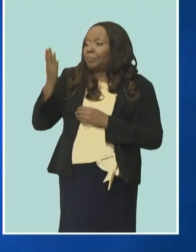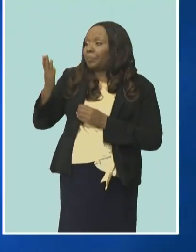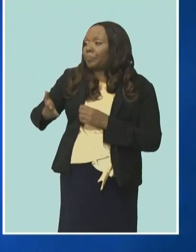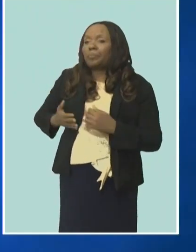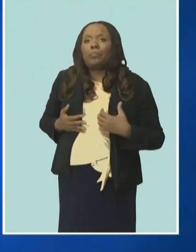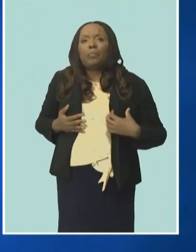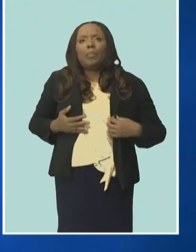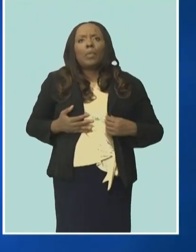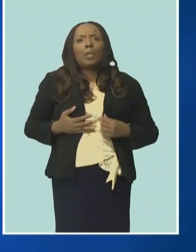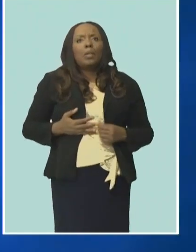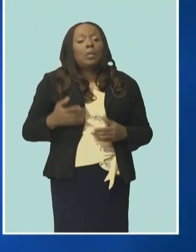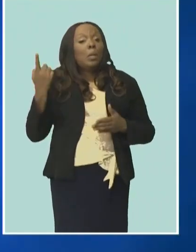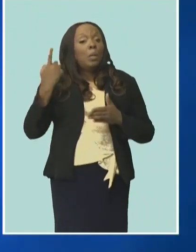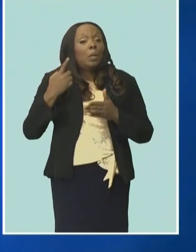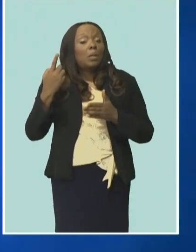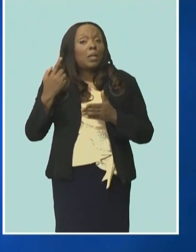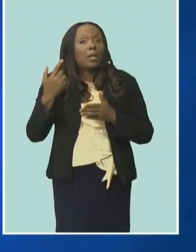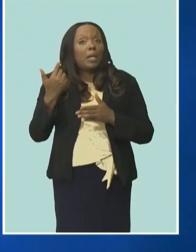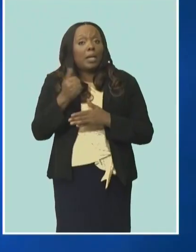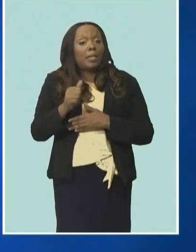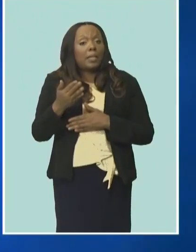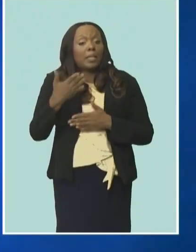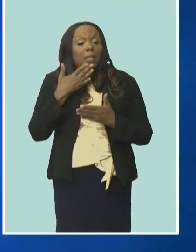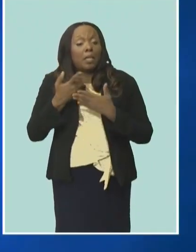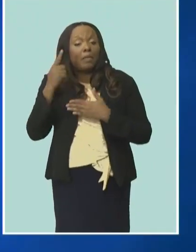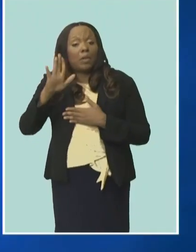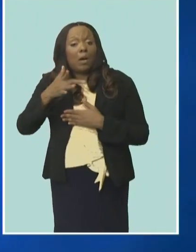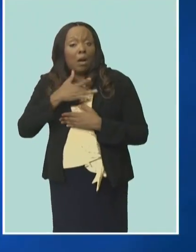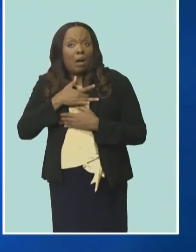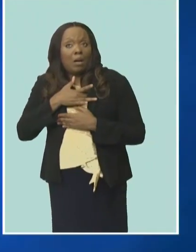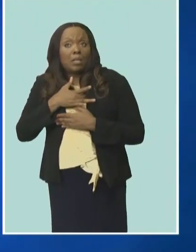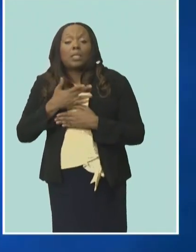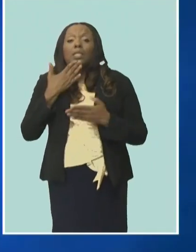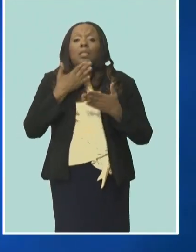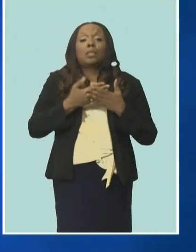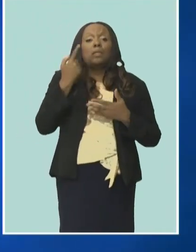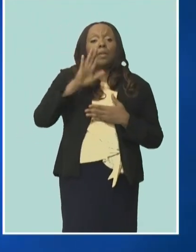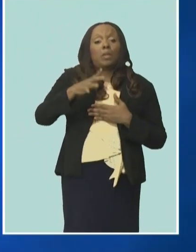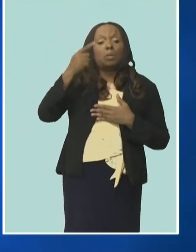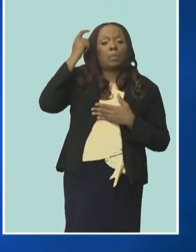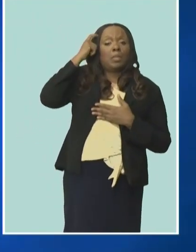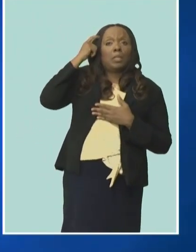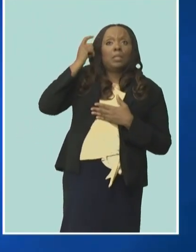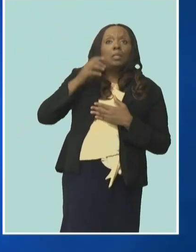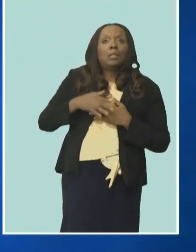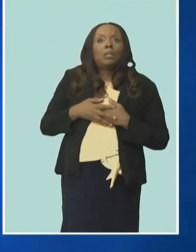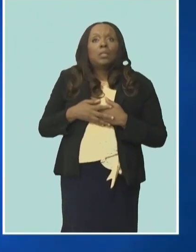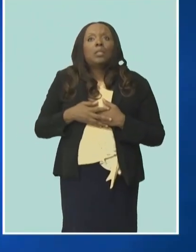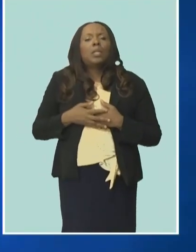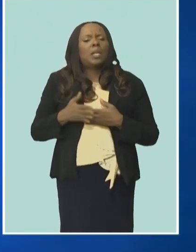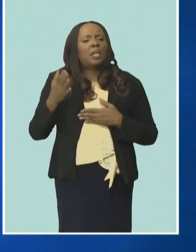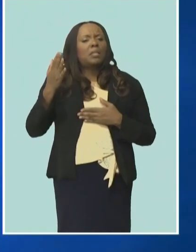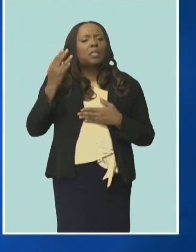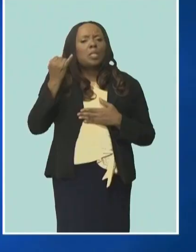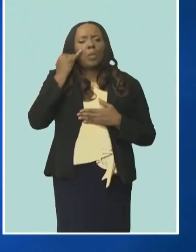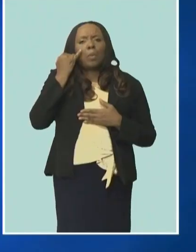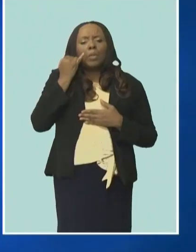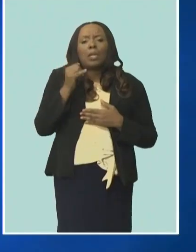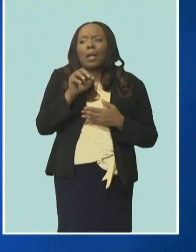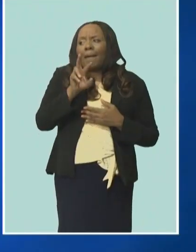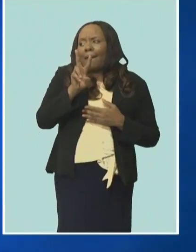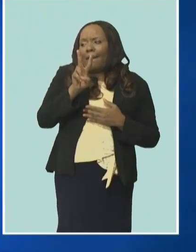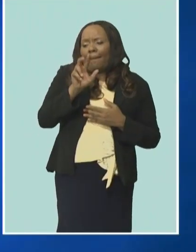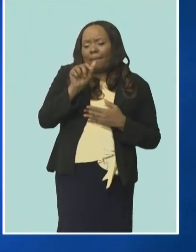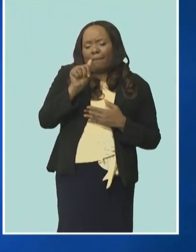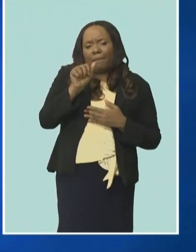your heart is also good for your brain. So for example, when we're considering vascular dementia, of course, we know that if there's any clot within